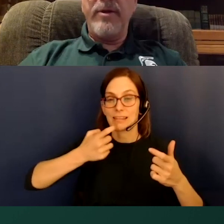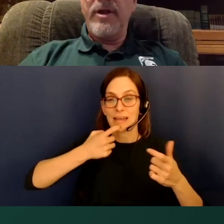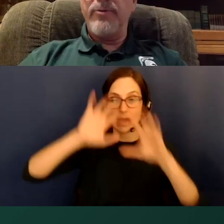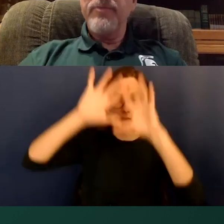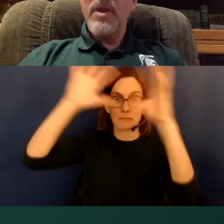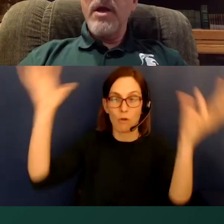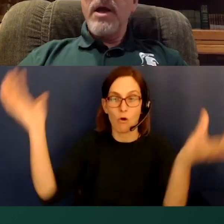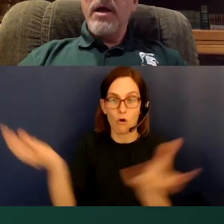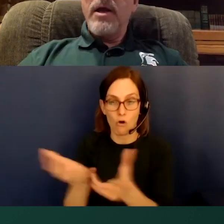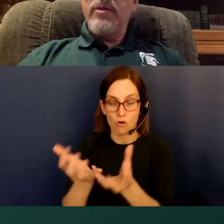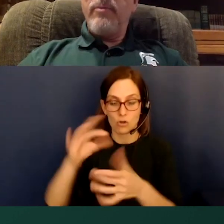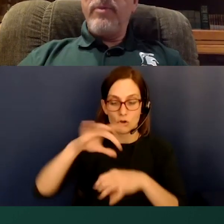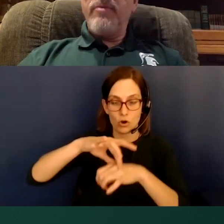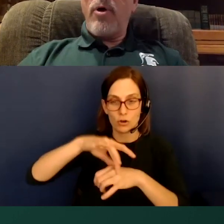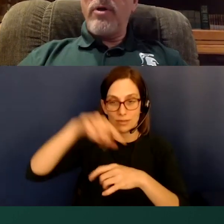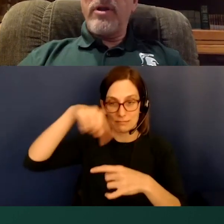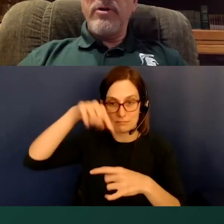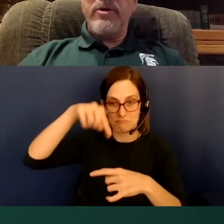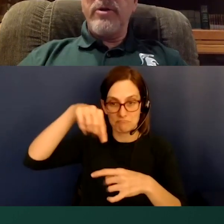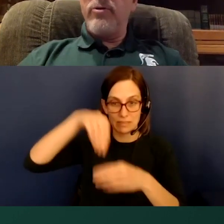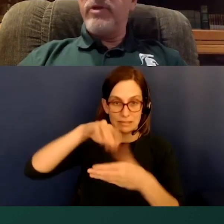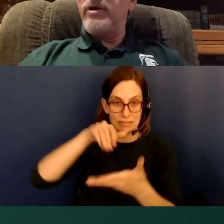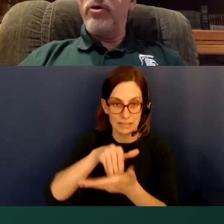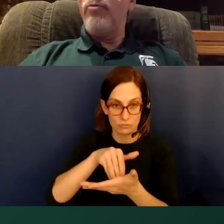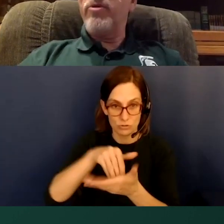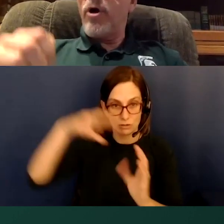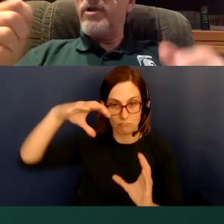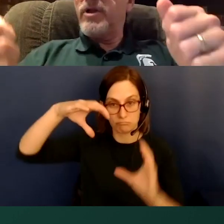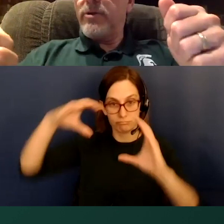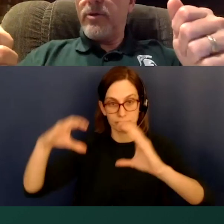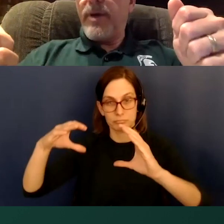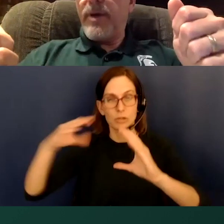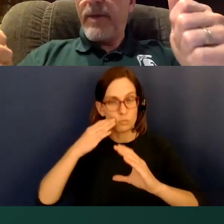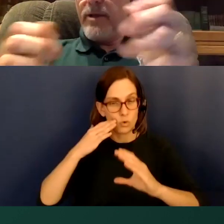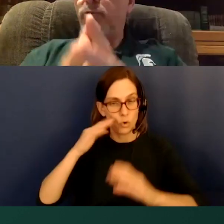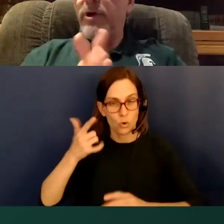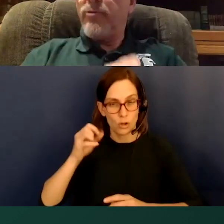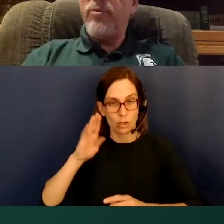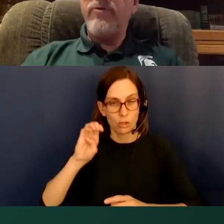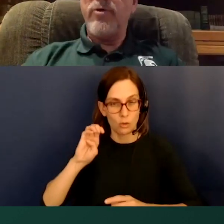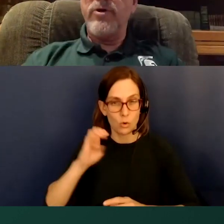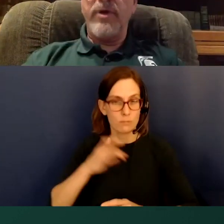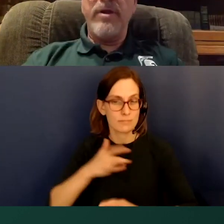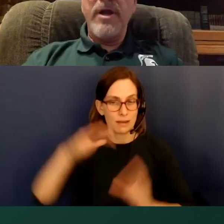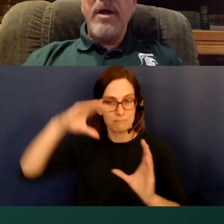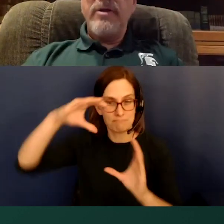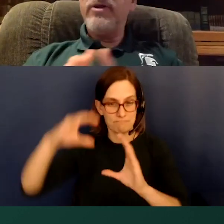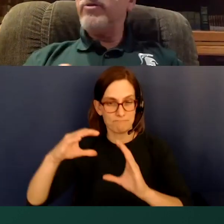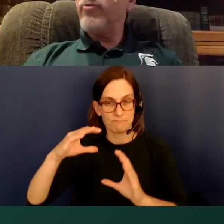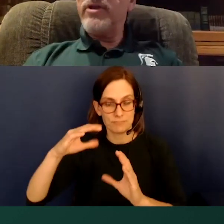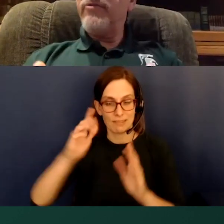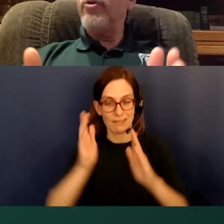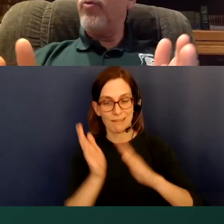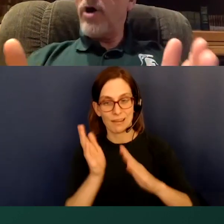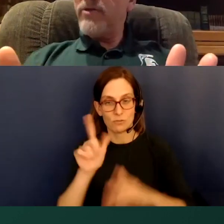spinning in the center. This ball is tilted. You'll see globes are always tilted by some angle, 23.4 degrees.